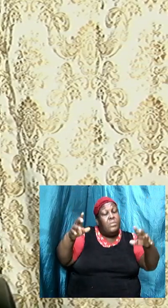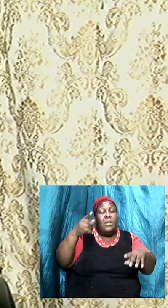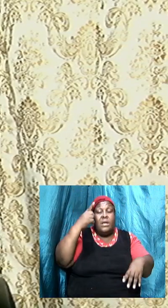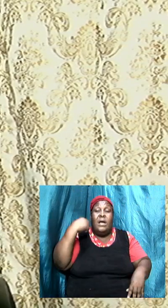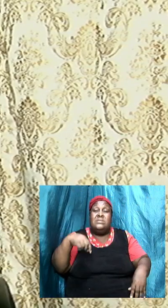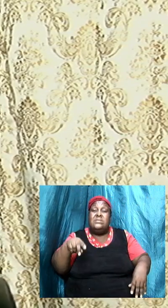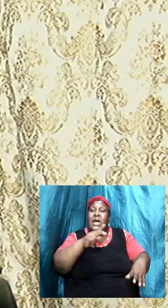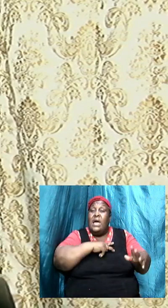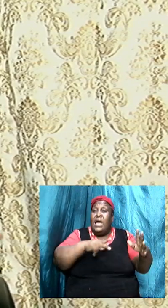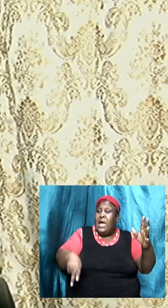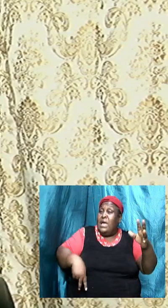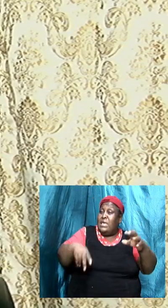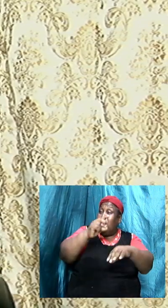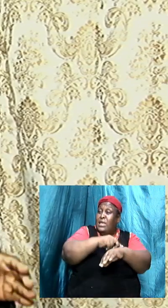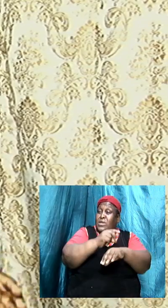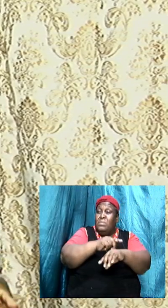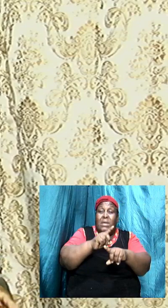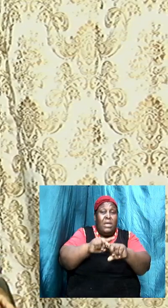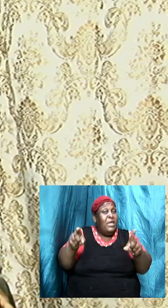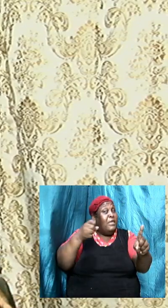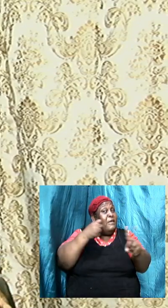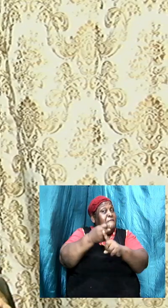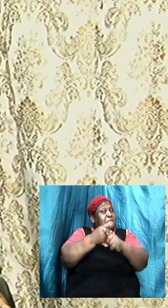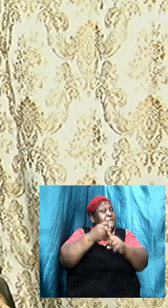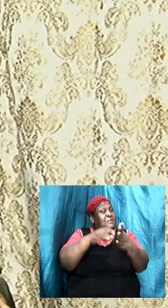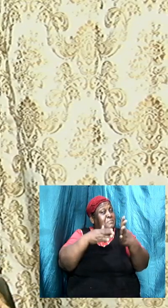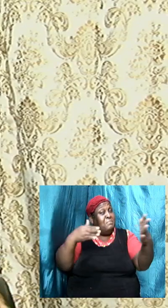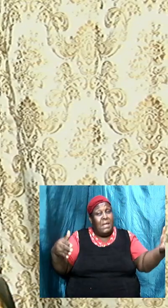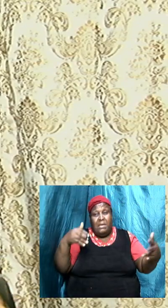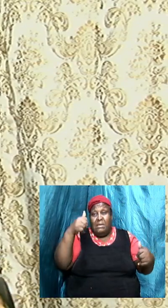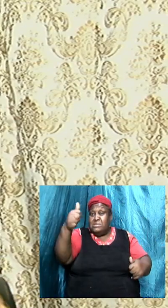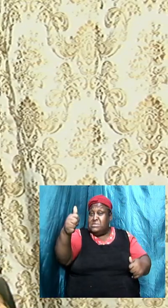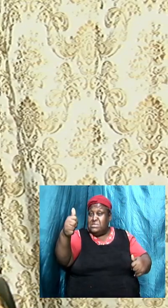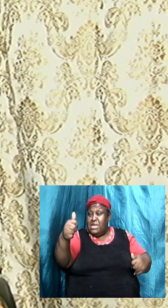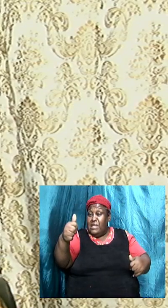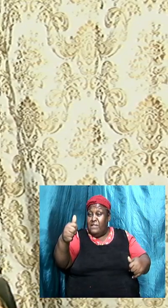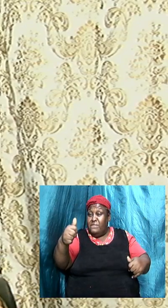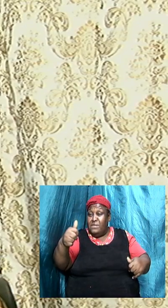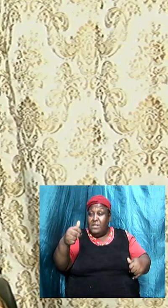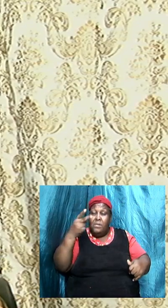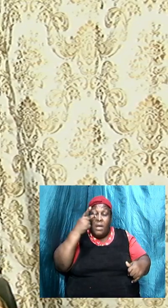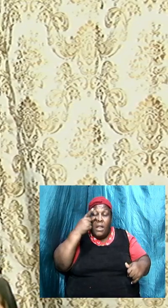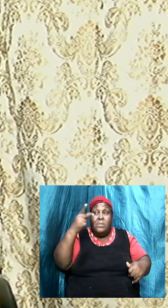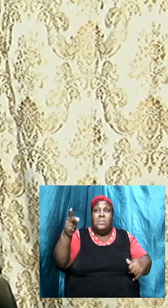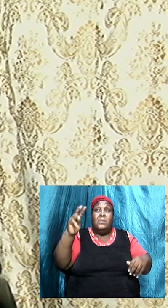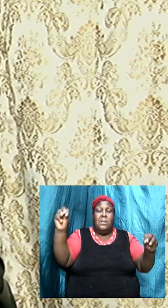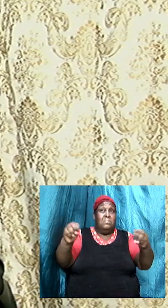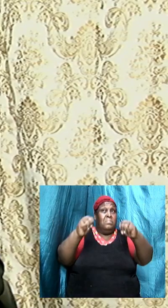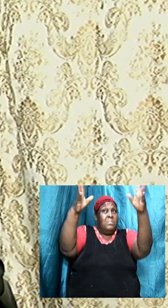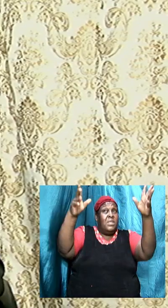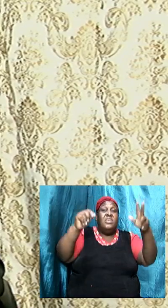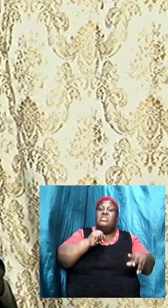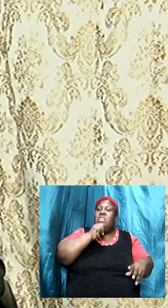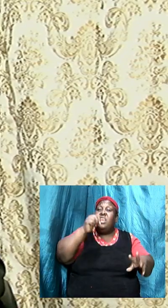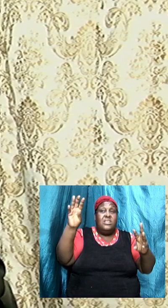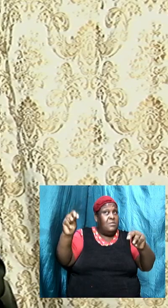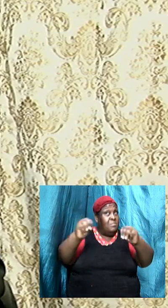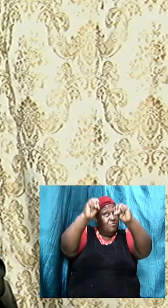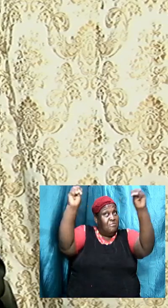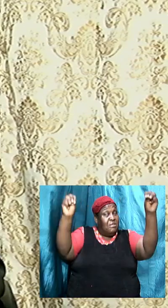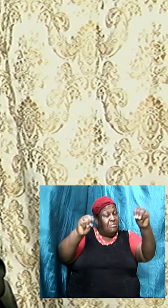Because a kingdom now cannot fight against itself. So it might look like a miracle, but it's not a miracle.